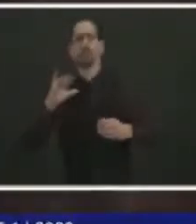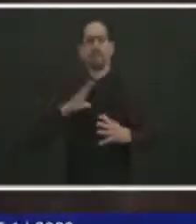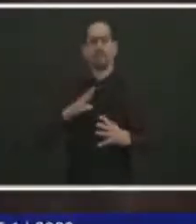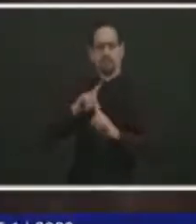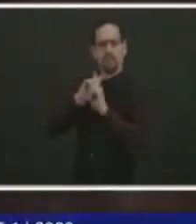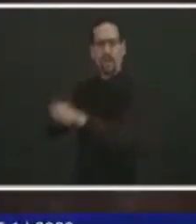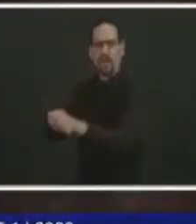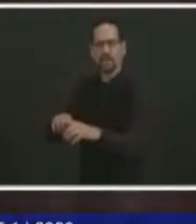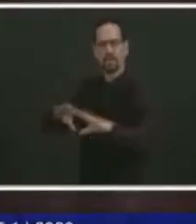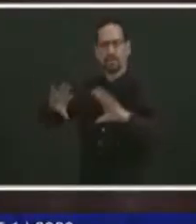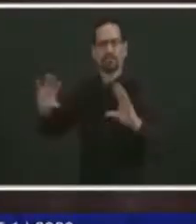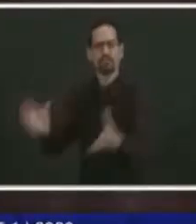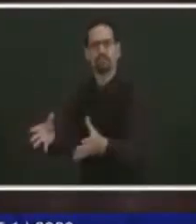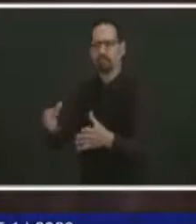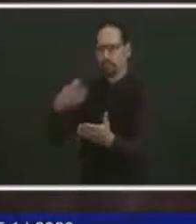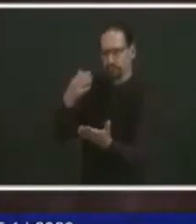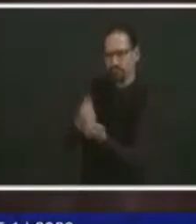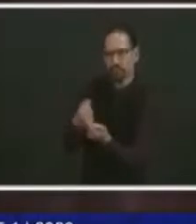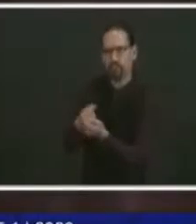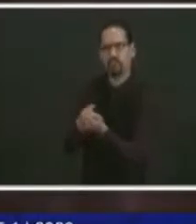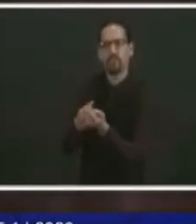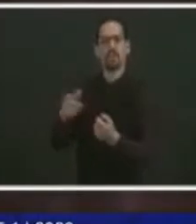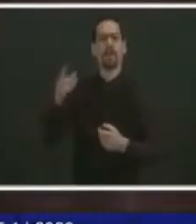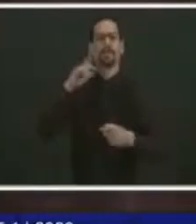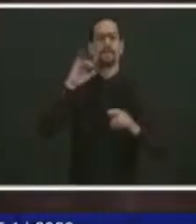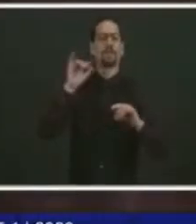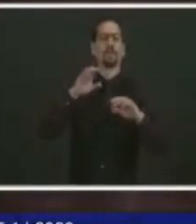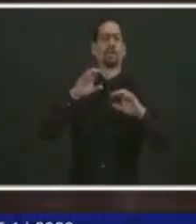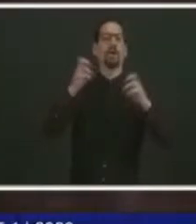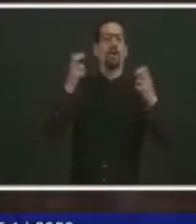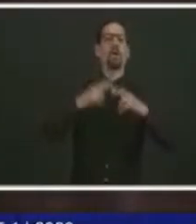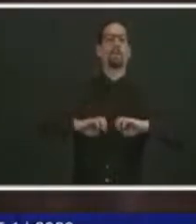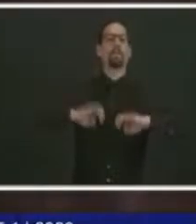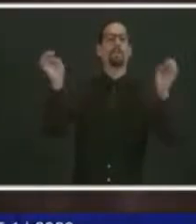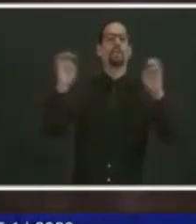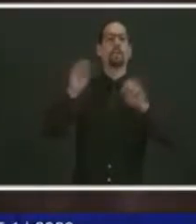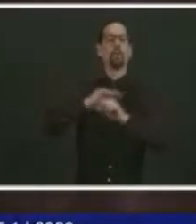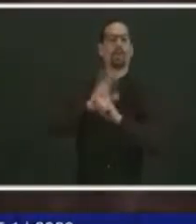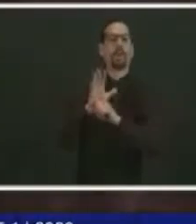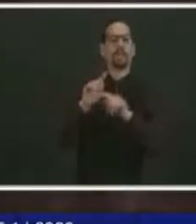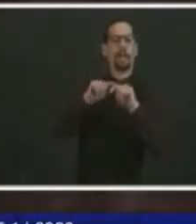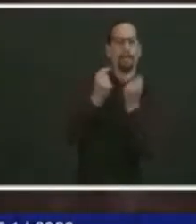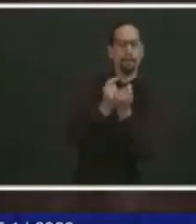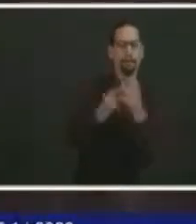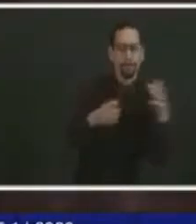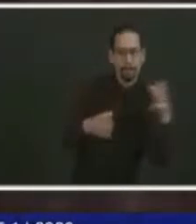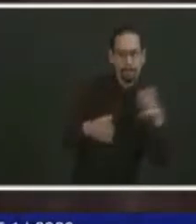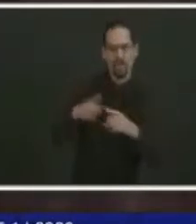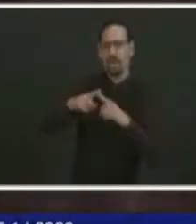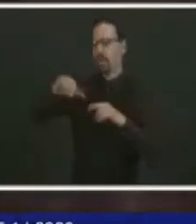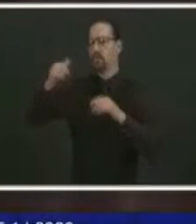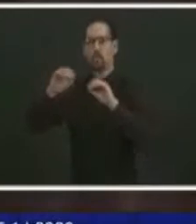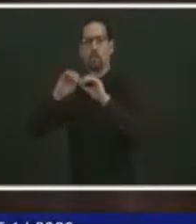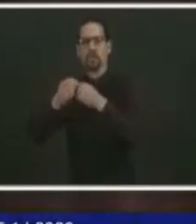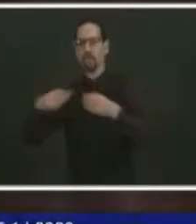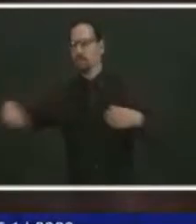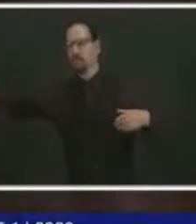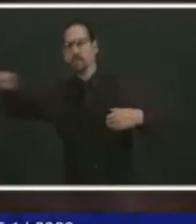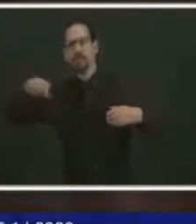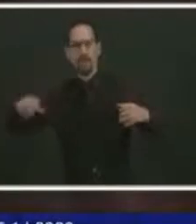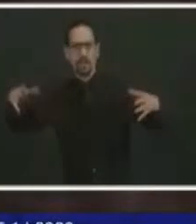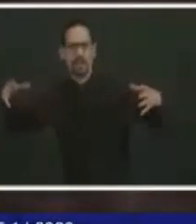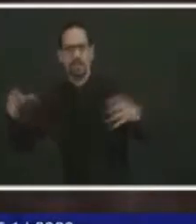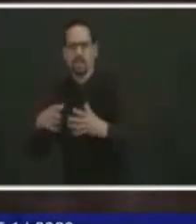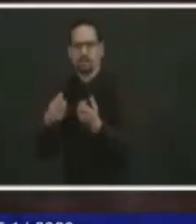the crises that communities face on an everyday basis. With June also being